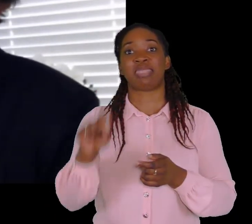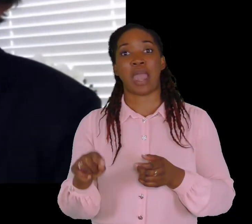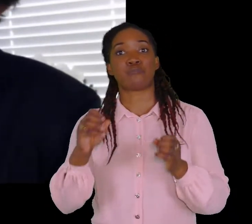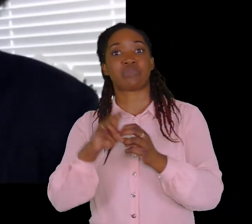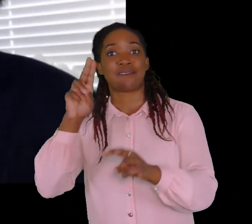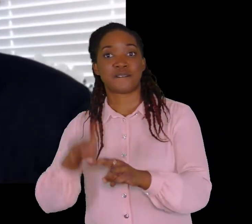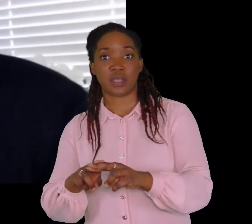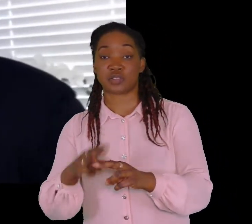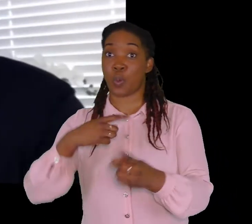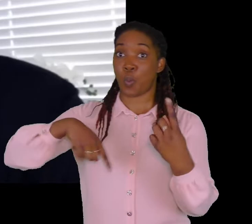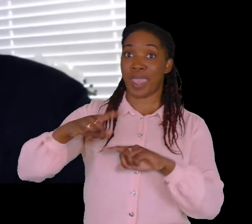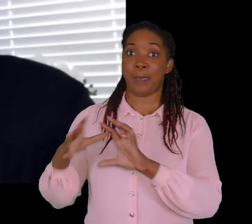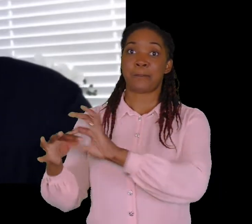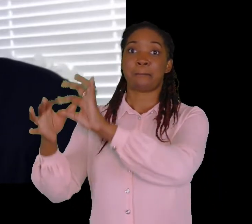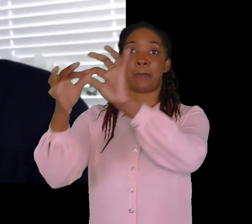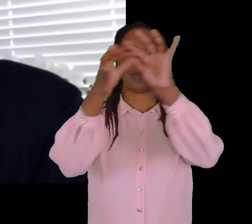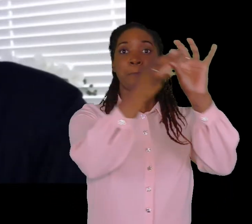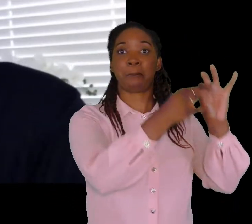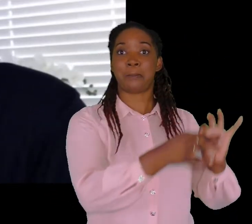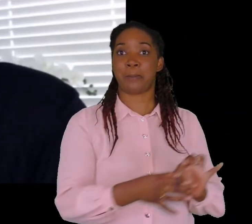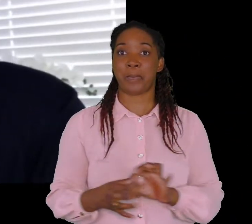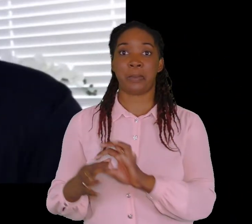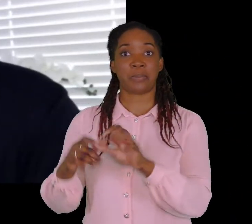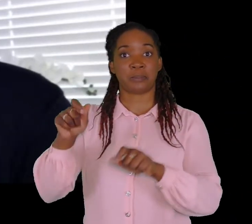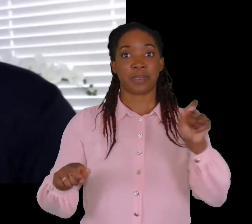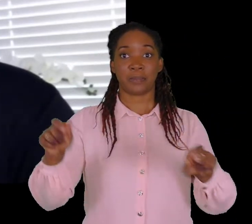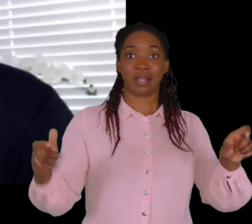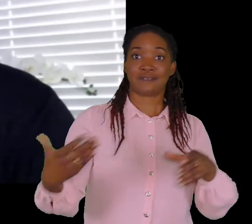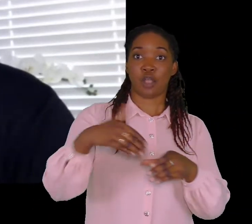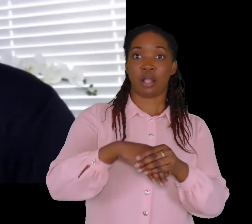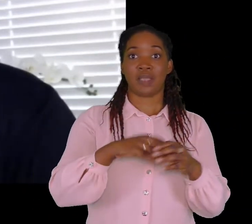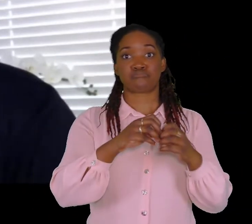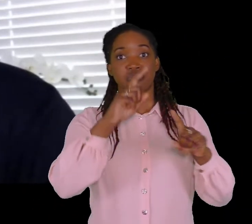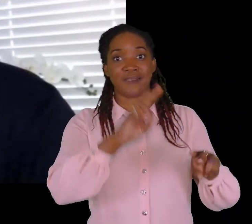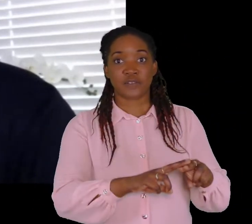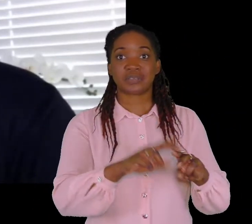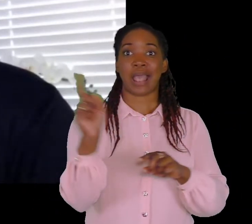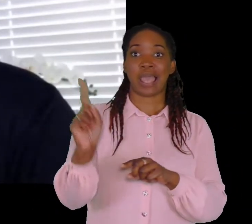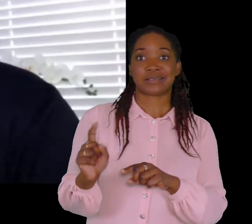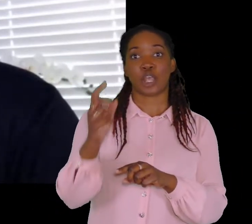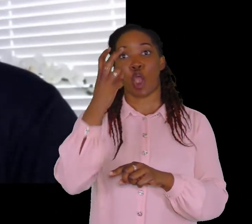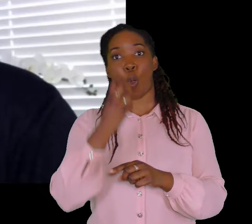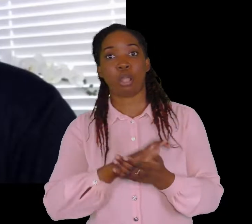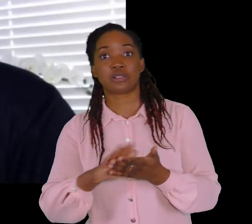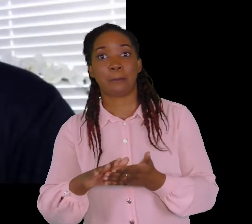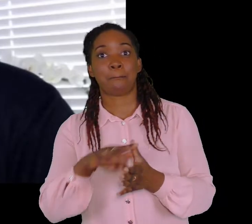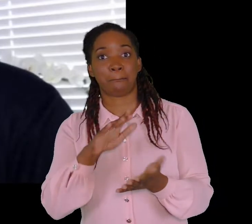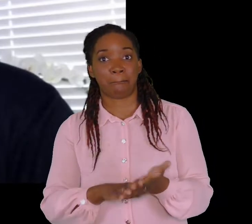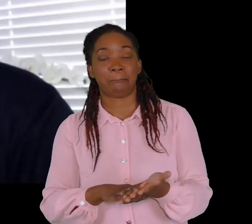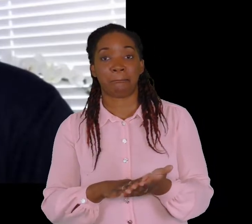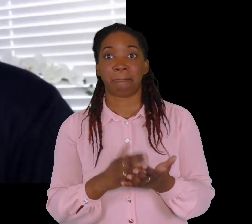involved in Bradford and in Leicester and Oldham. And a number of times, of course, the exhibitions that Eddie did were around